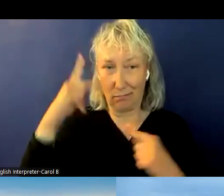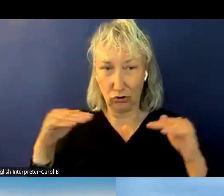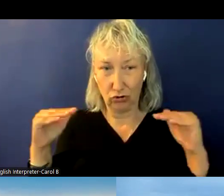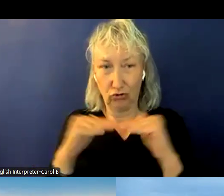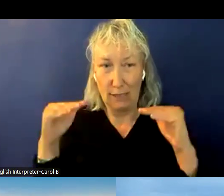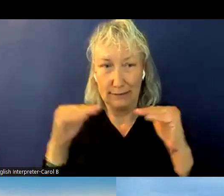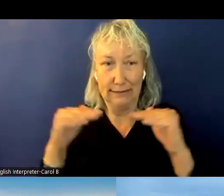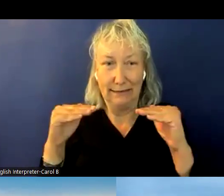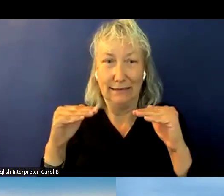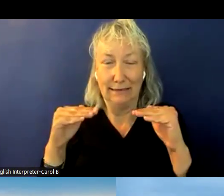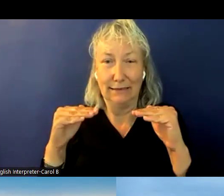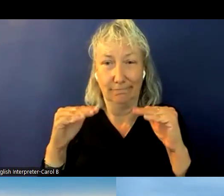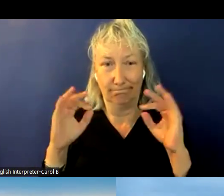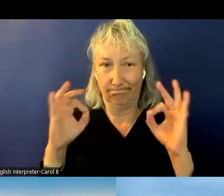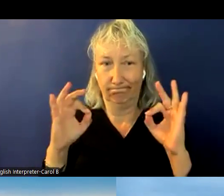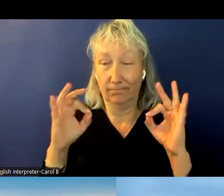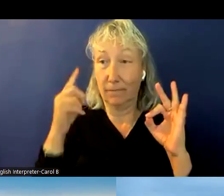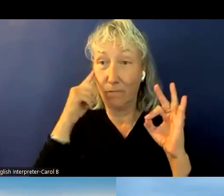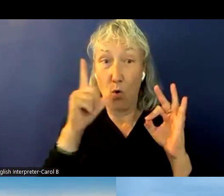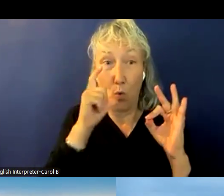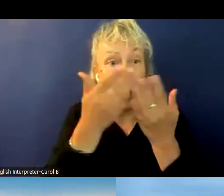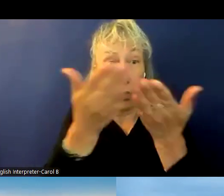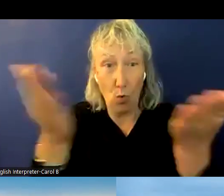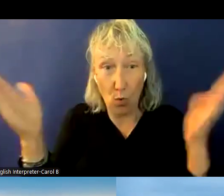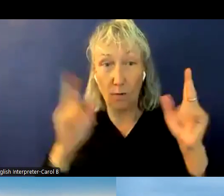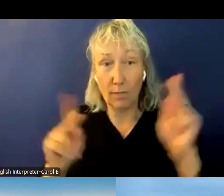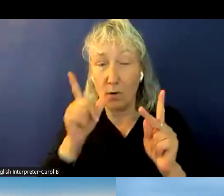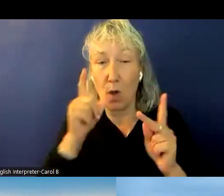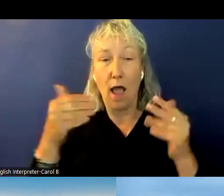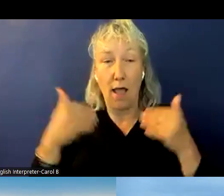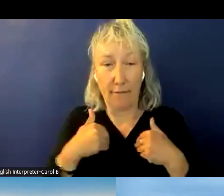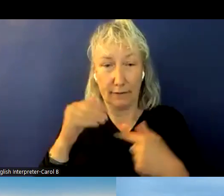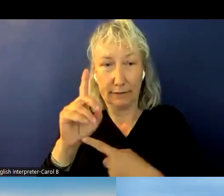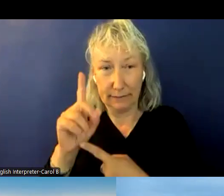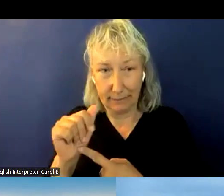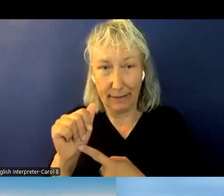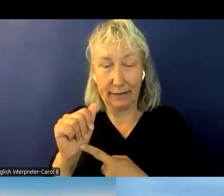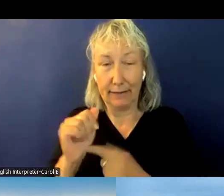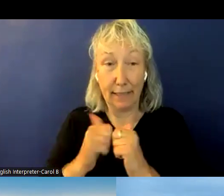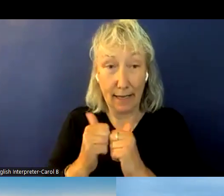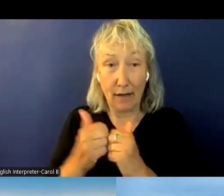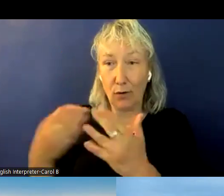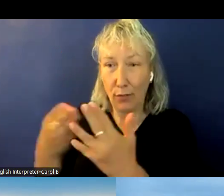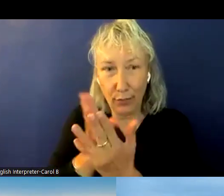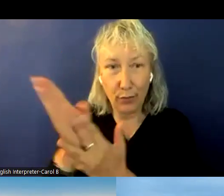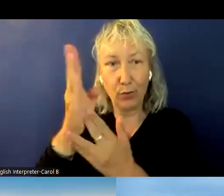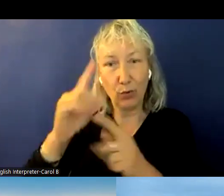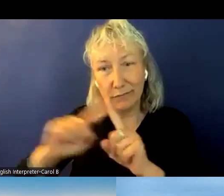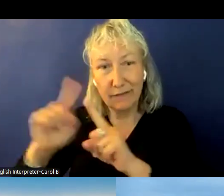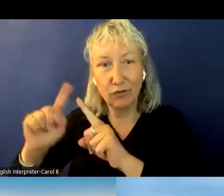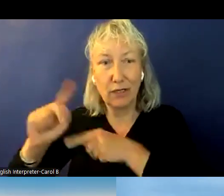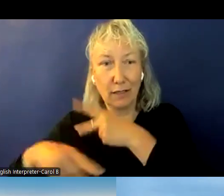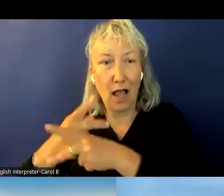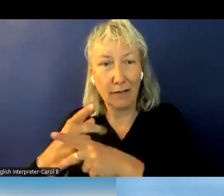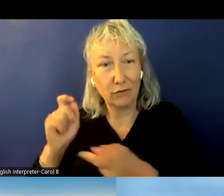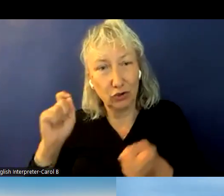individuals with disabilities through system changes. To carry out this